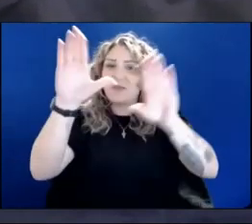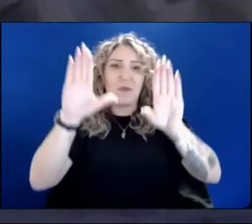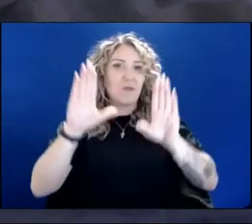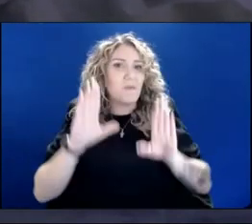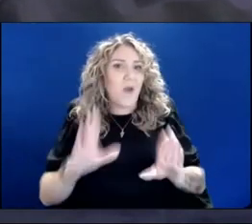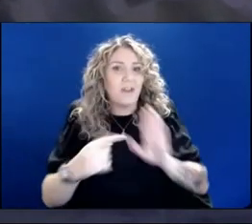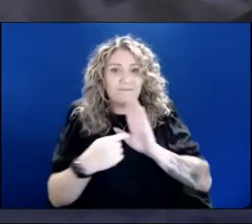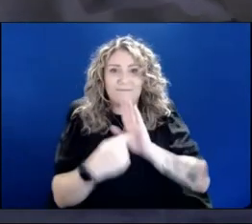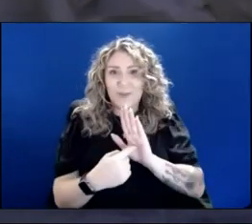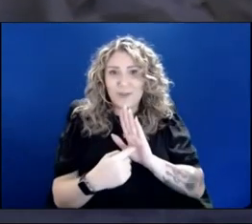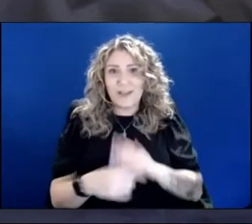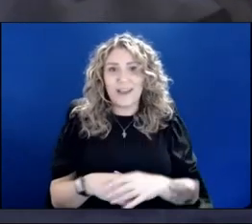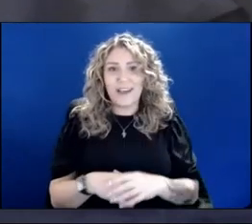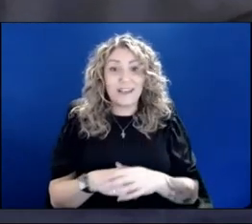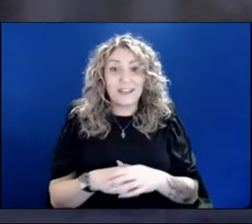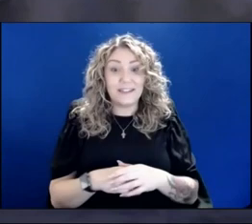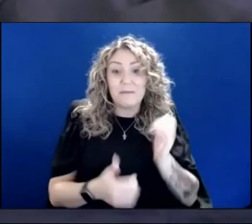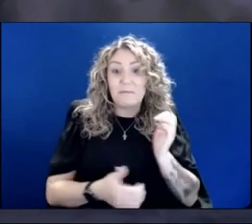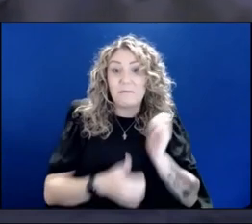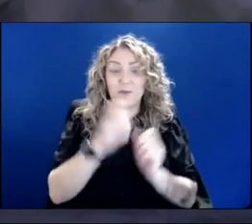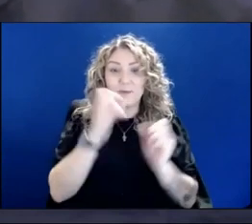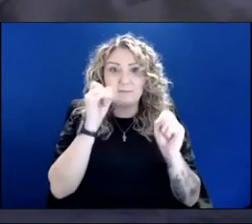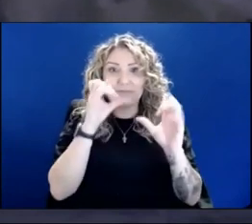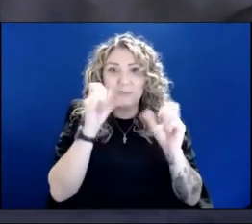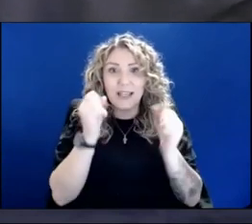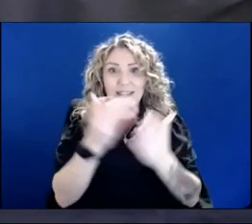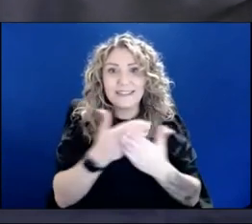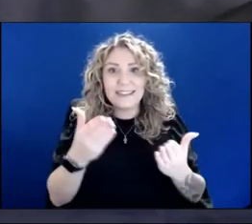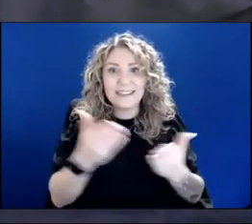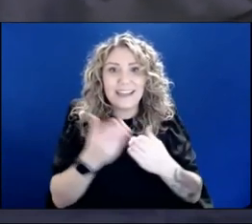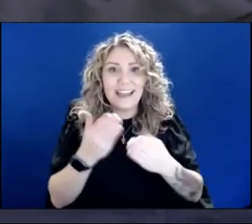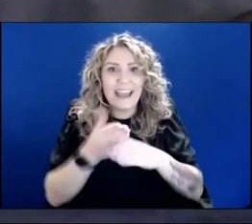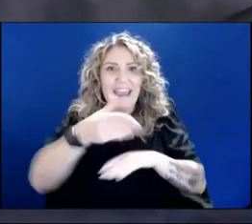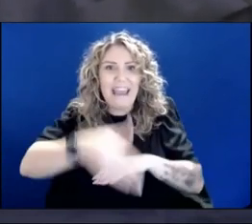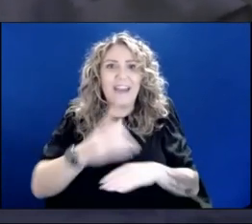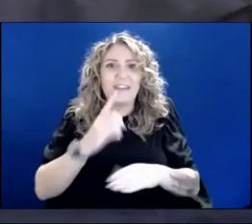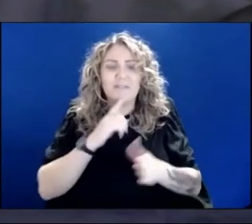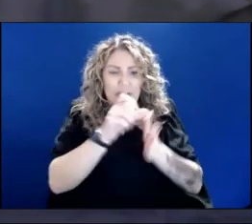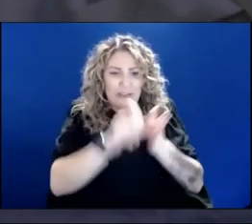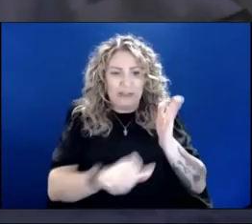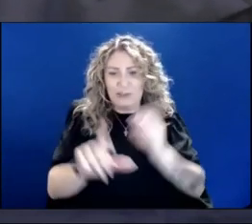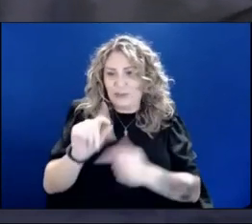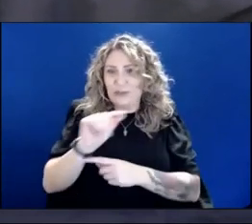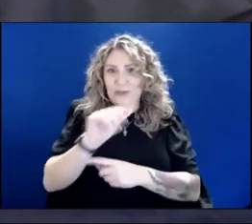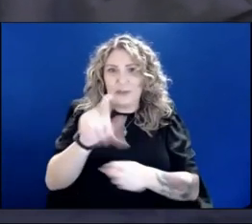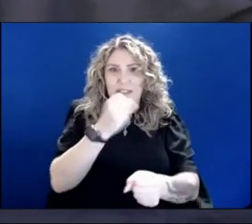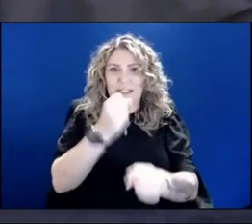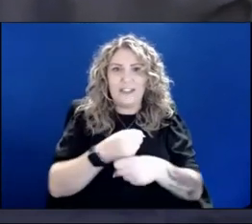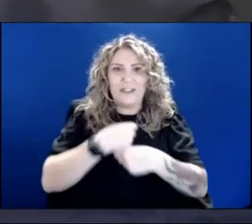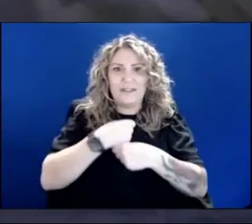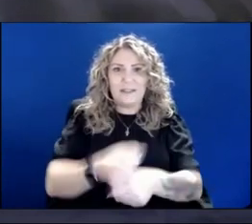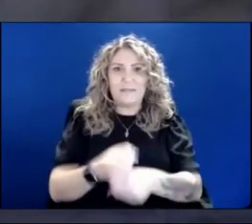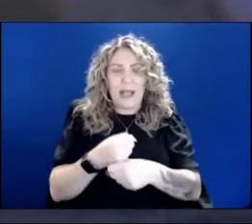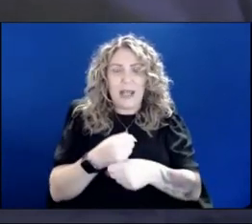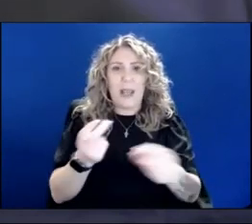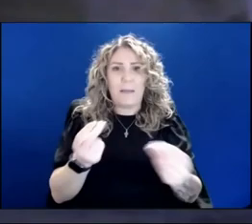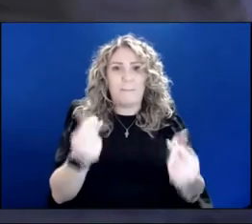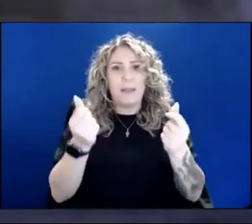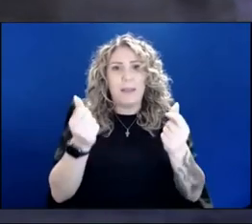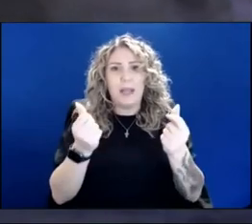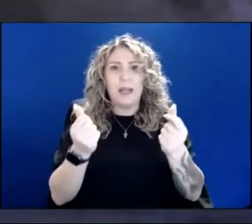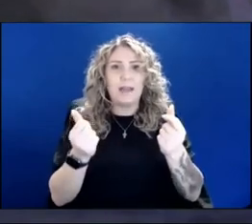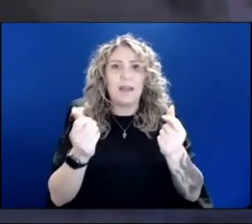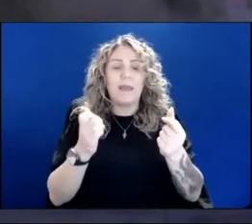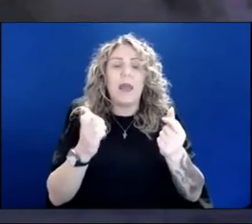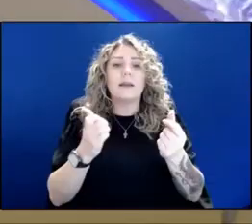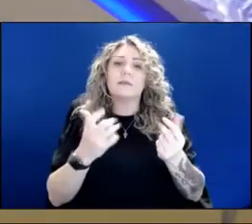the most amazing things after doing surgery for 20 years to see the thing make urine almost immediately is pretty satisfactory. I